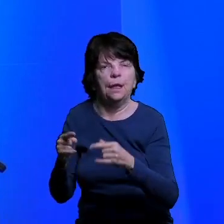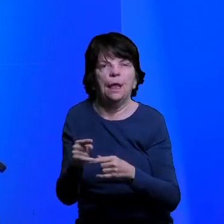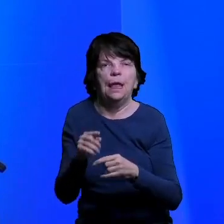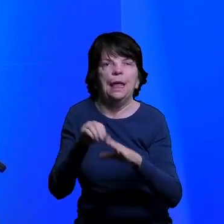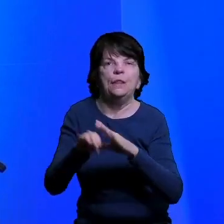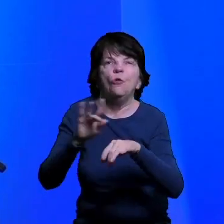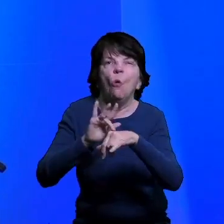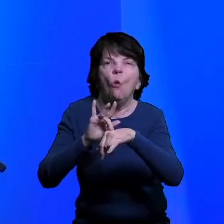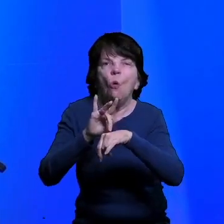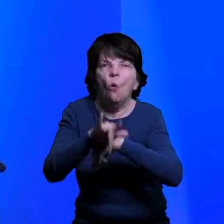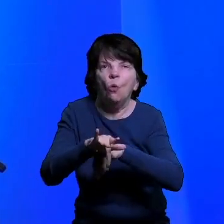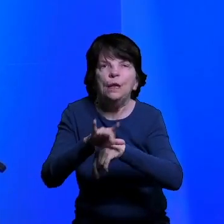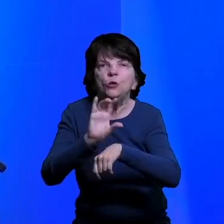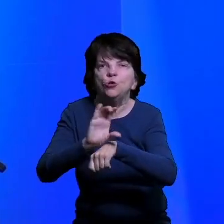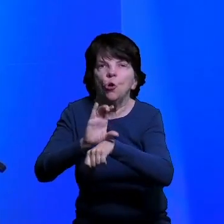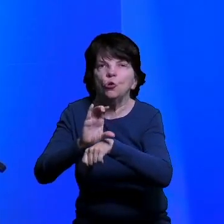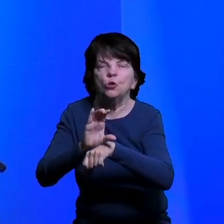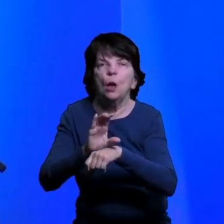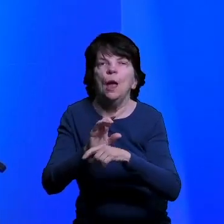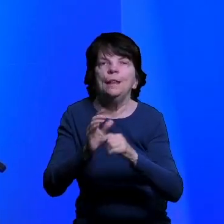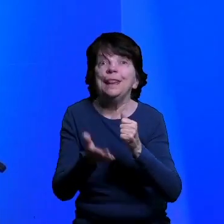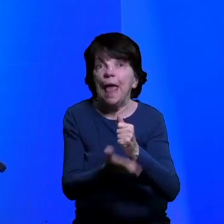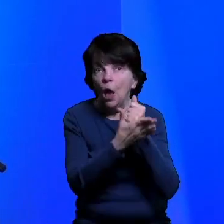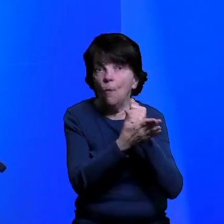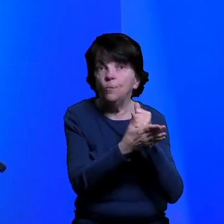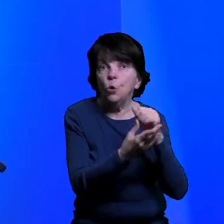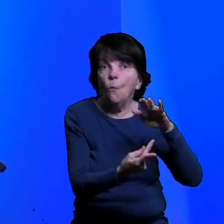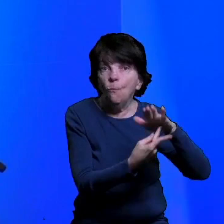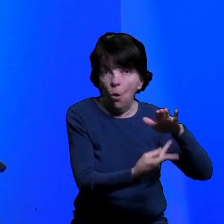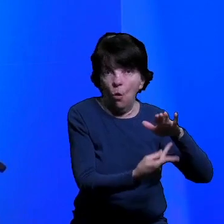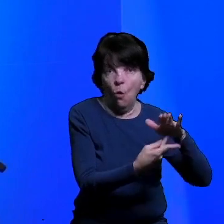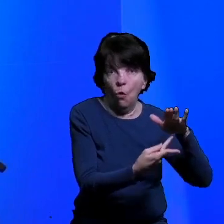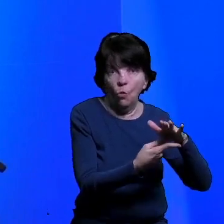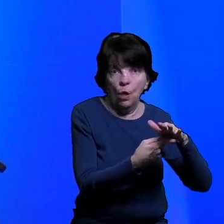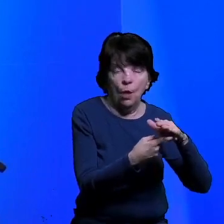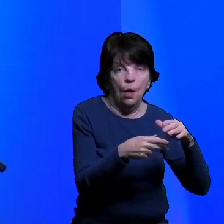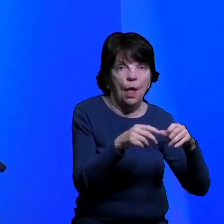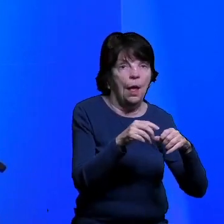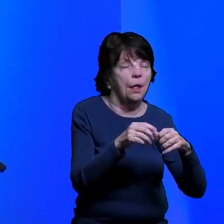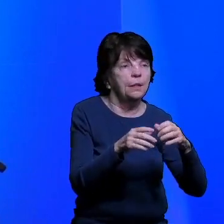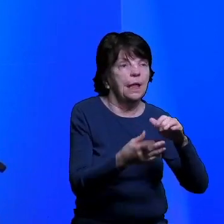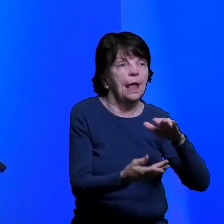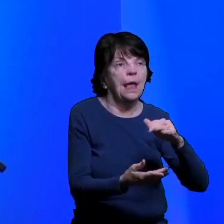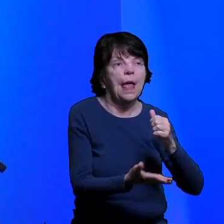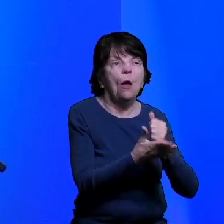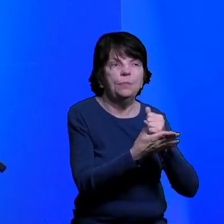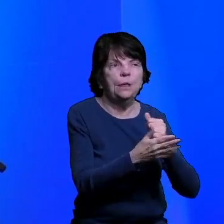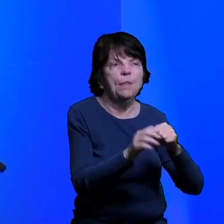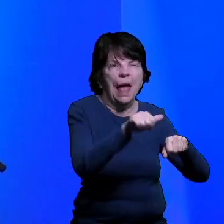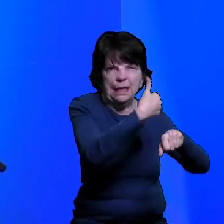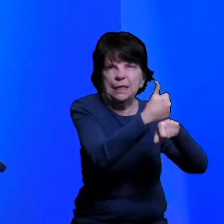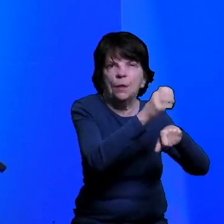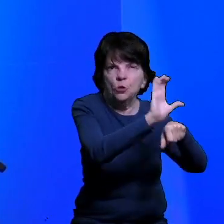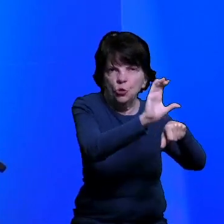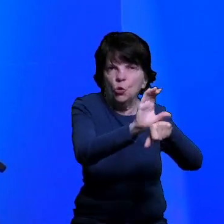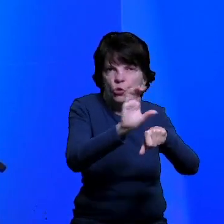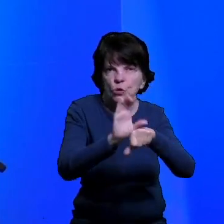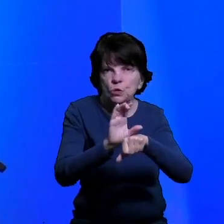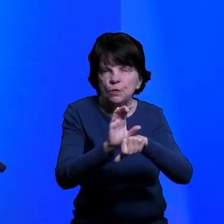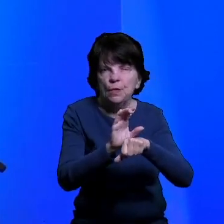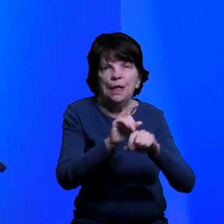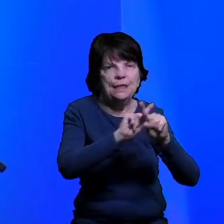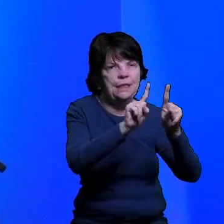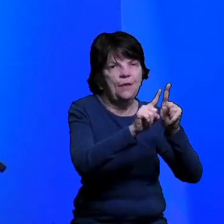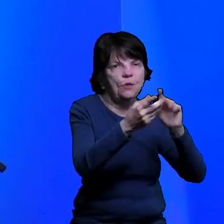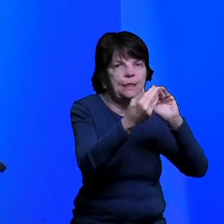major cities like Corinth and Ephesus and Rome. Without their partnership, Paul